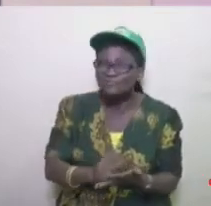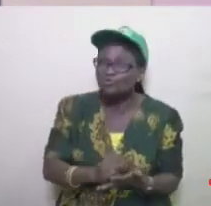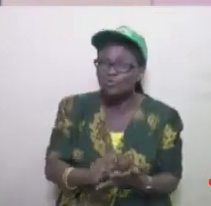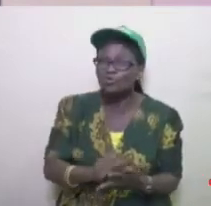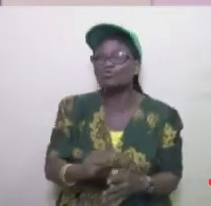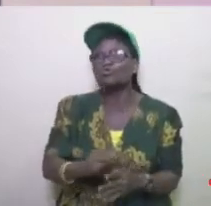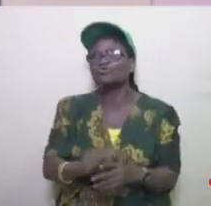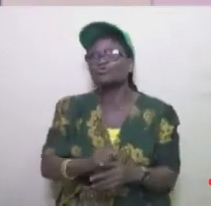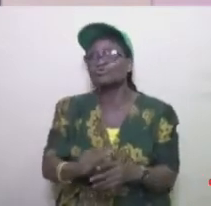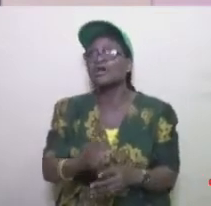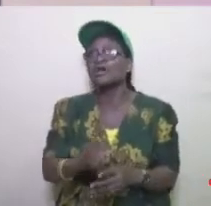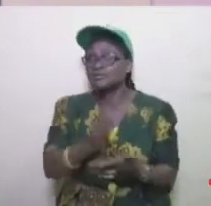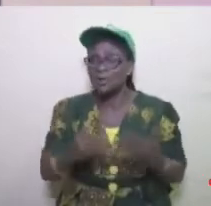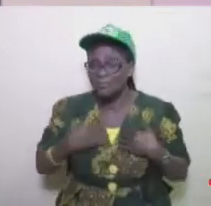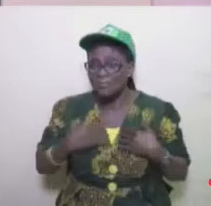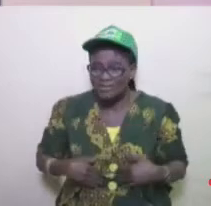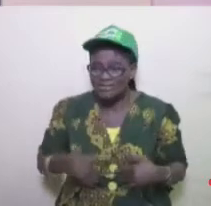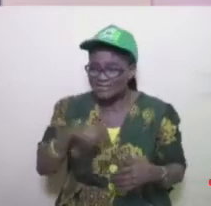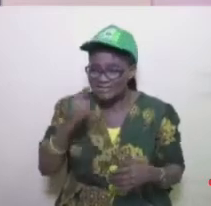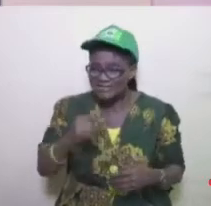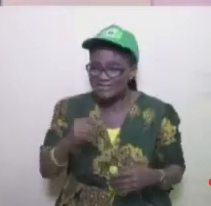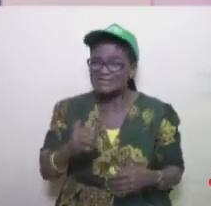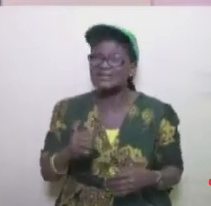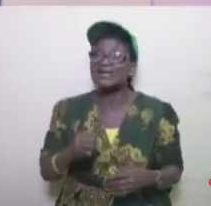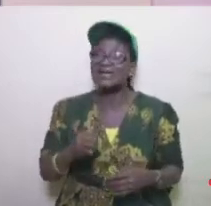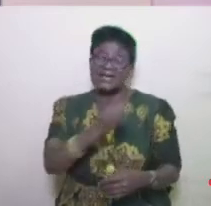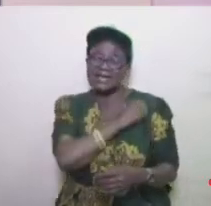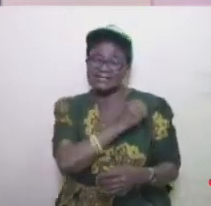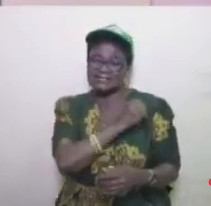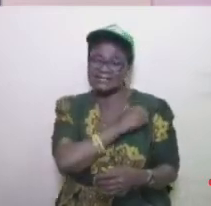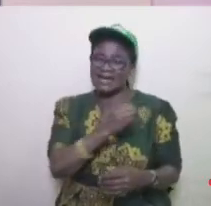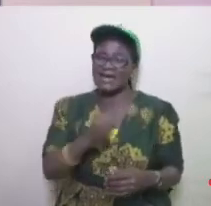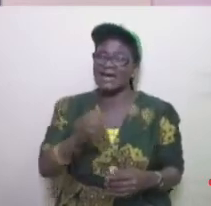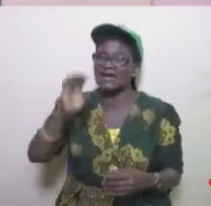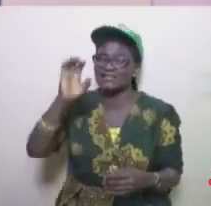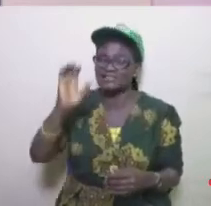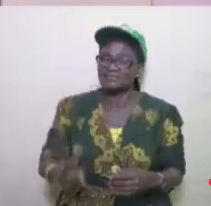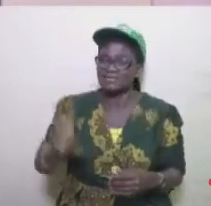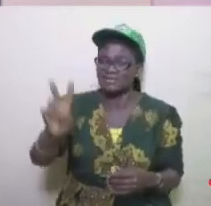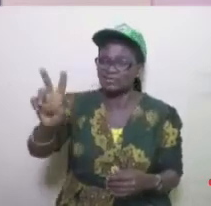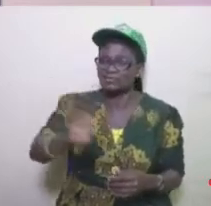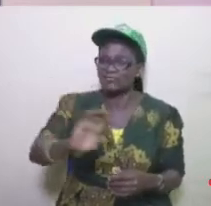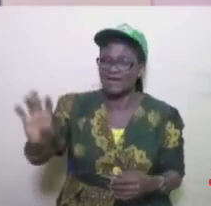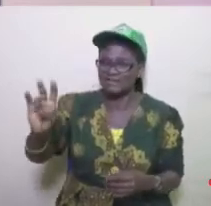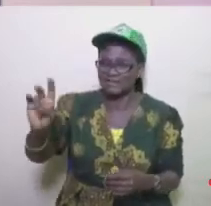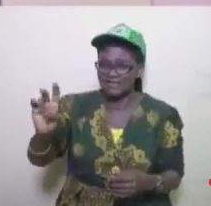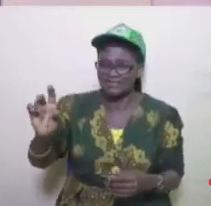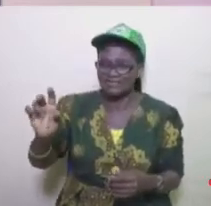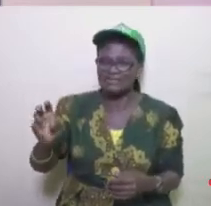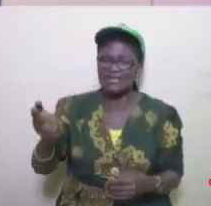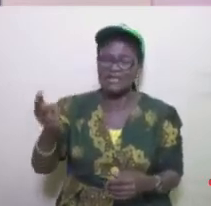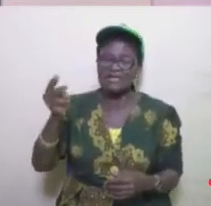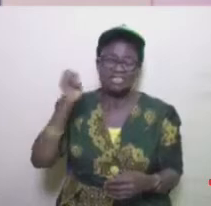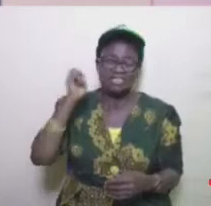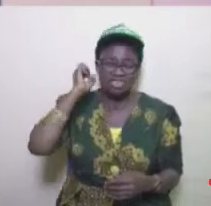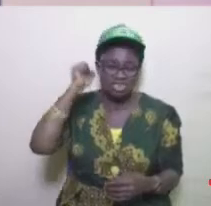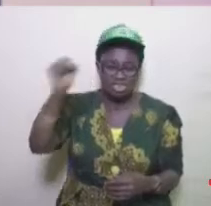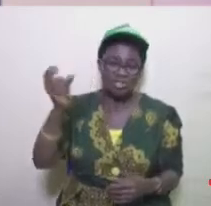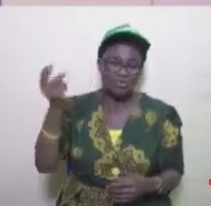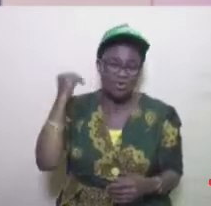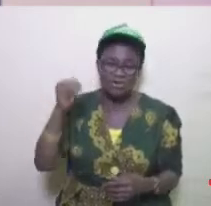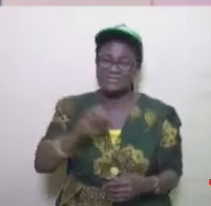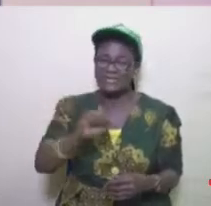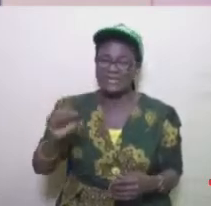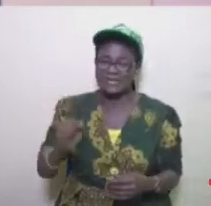sure? Esther, in Esther chapter 2, verse 17, Esther 2, 17, was a slave. No